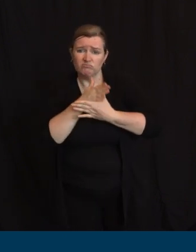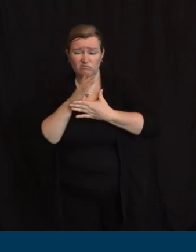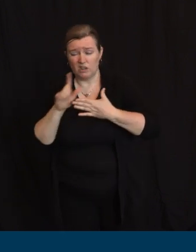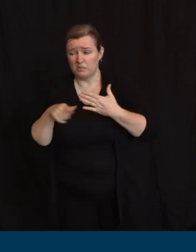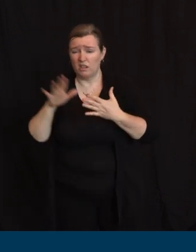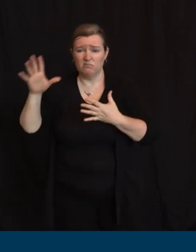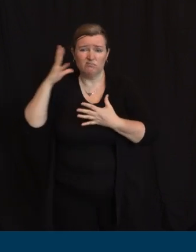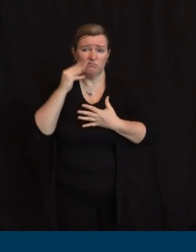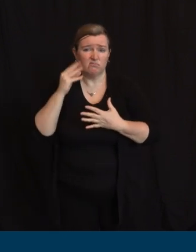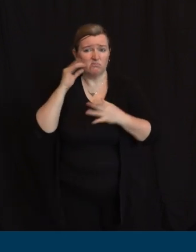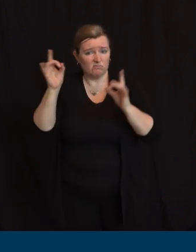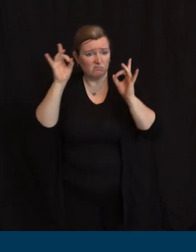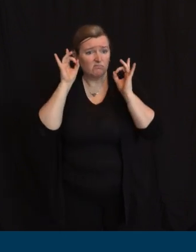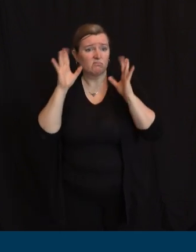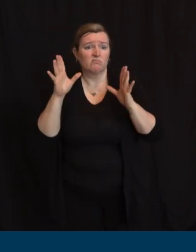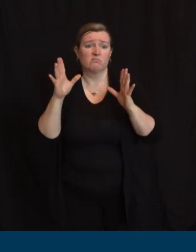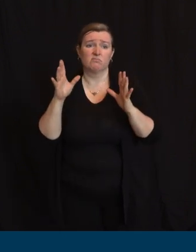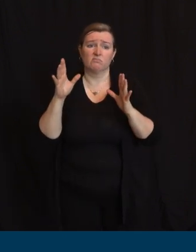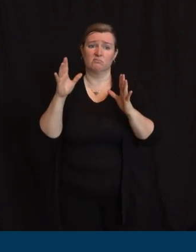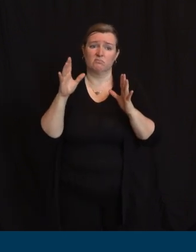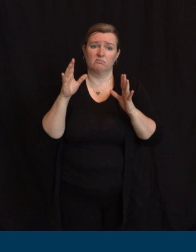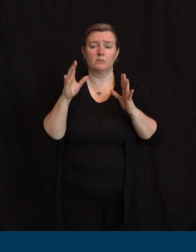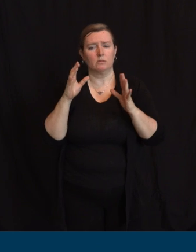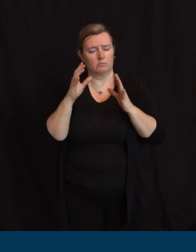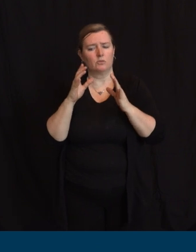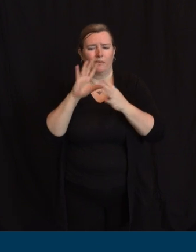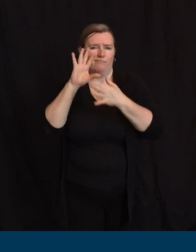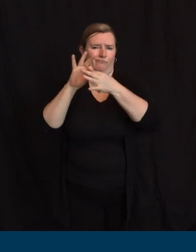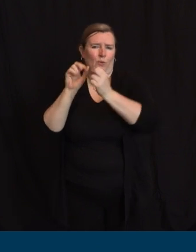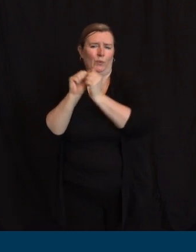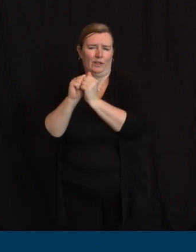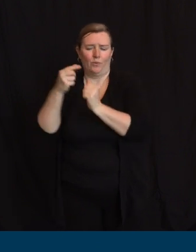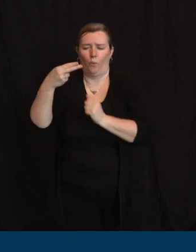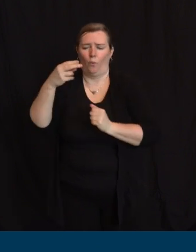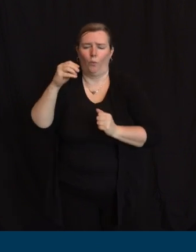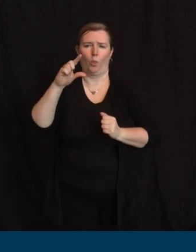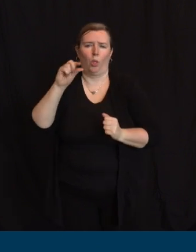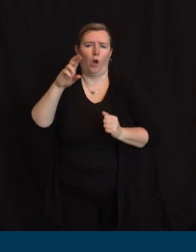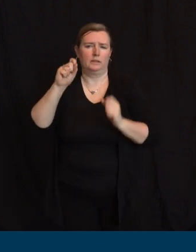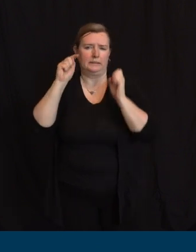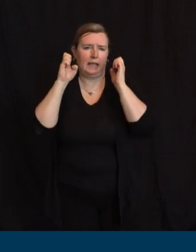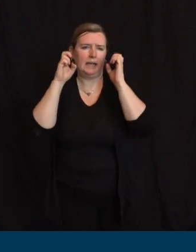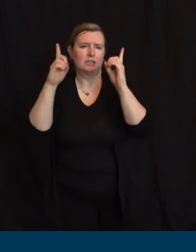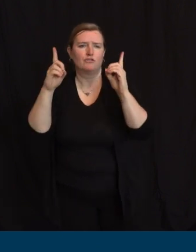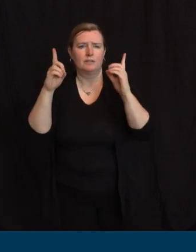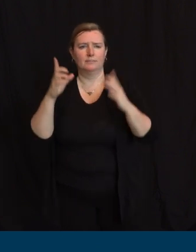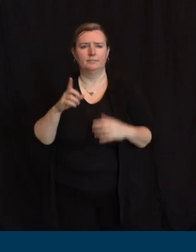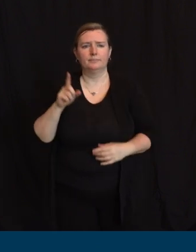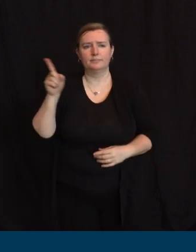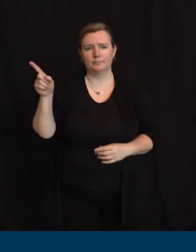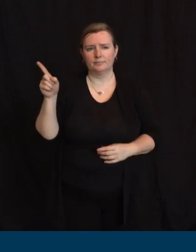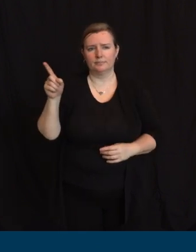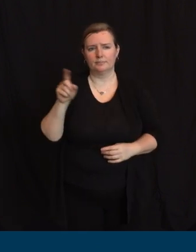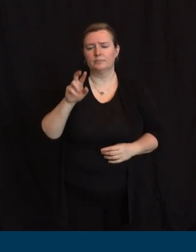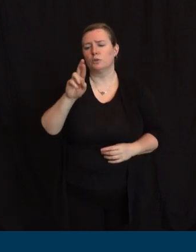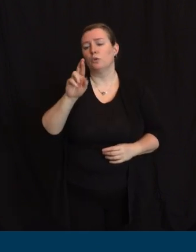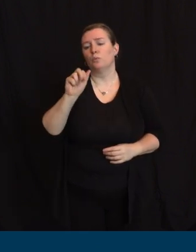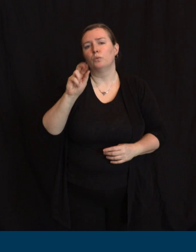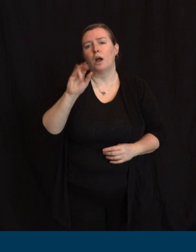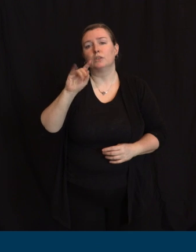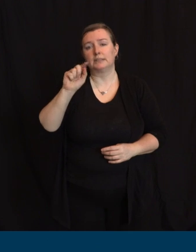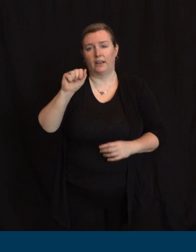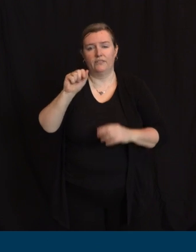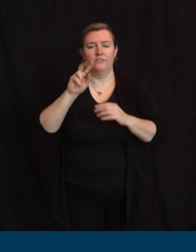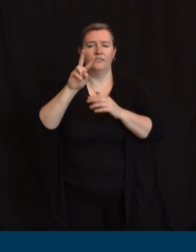Education Commission and the Holocaust and Genocide Institute at Raritan Valley Community College. For her,